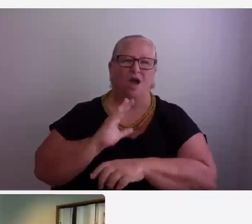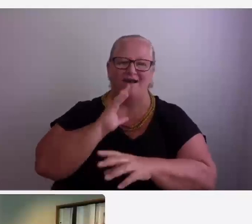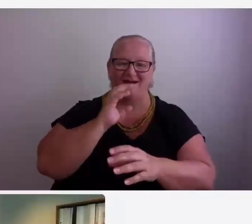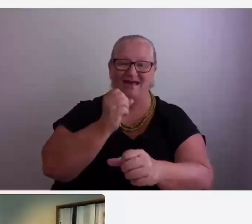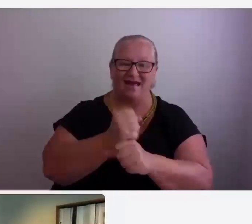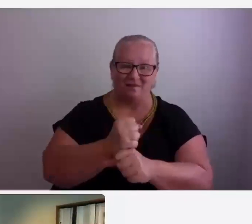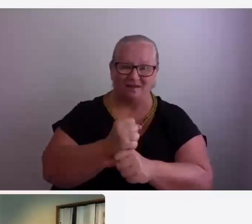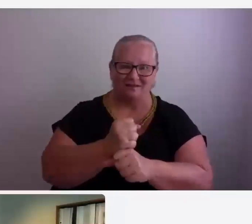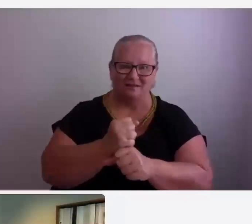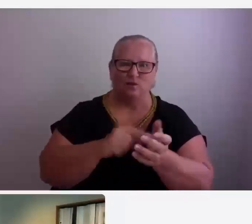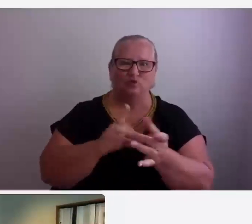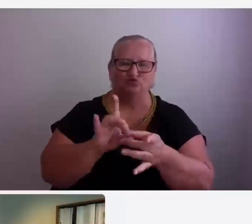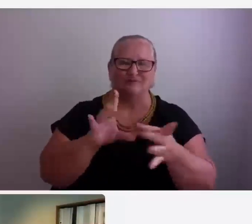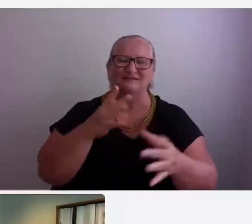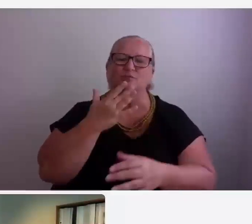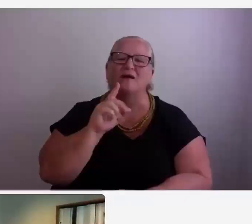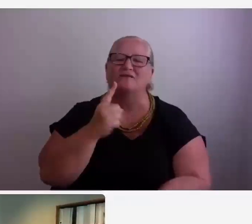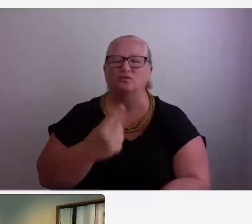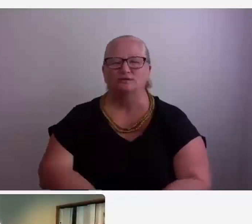to release a price first.